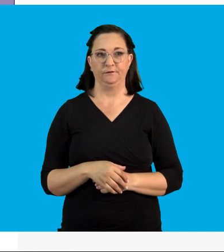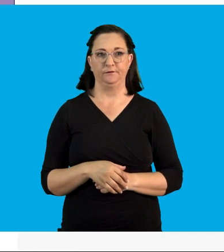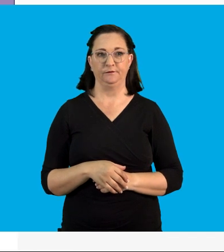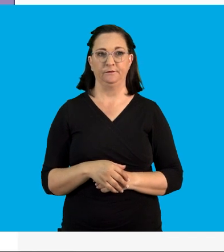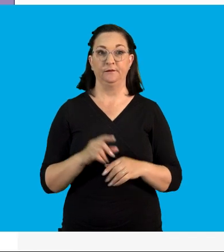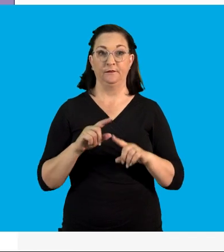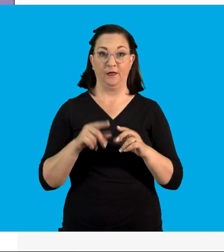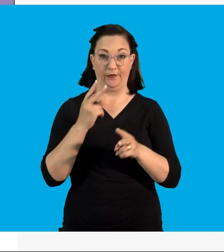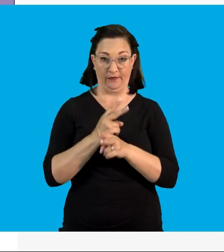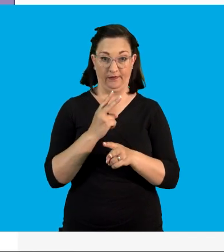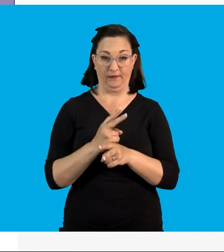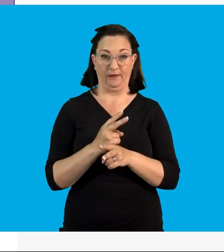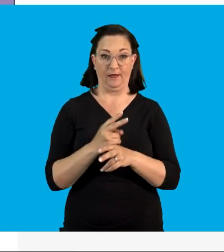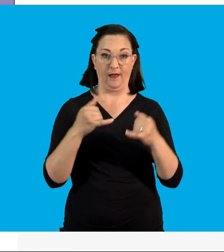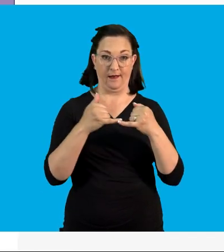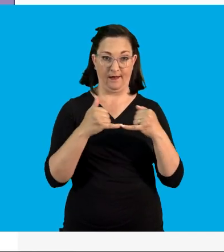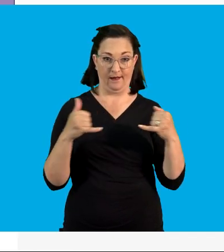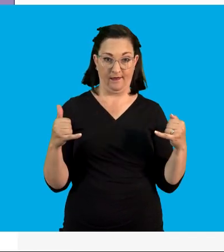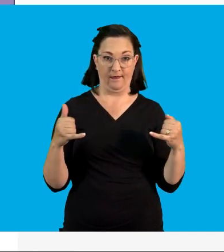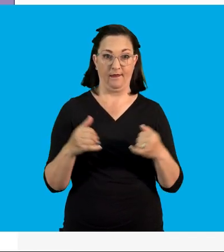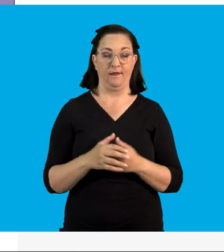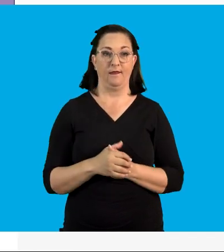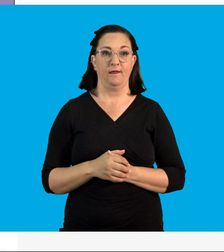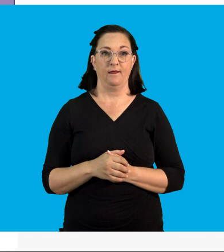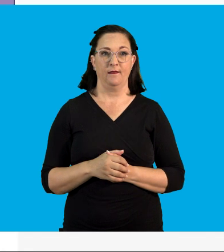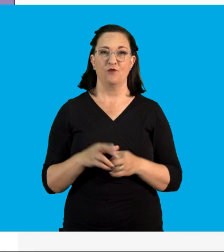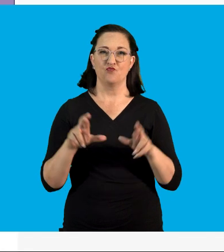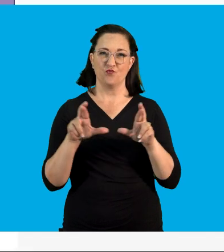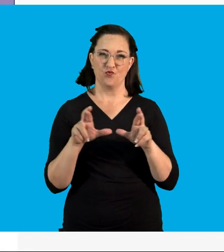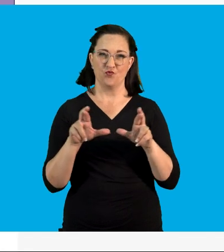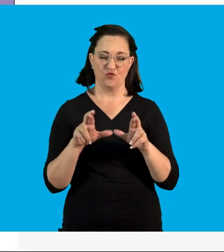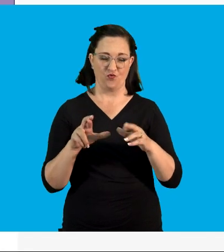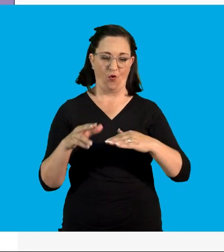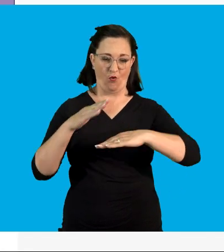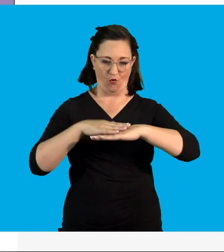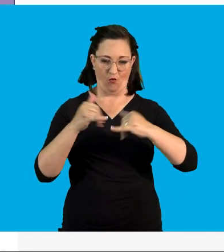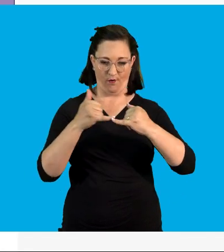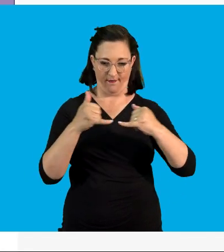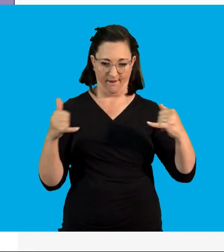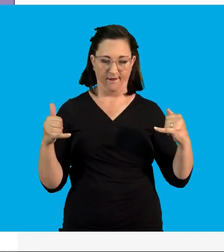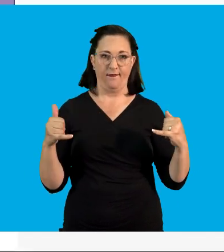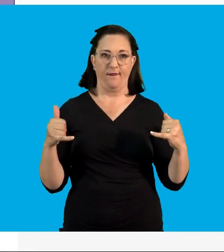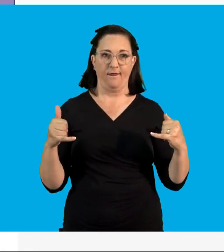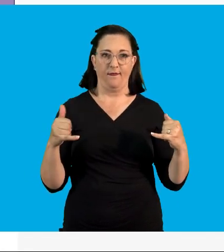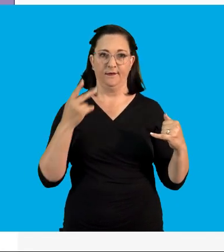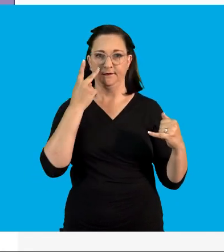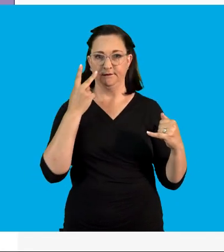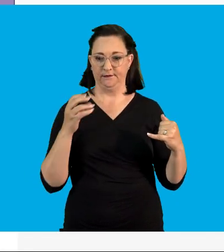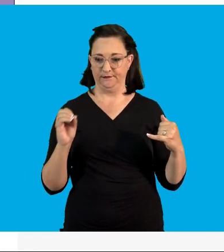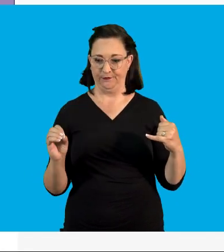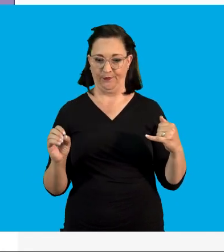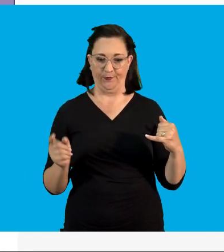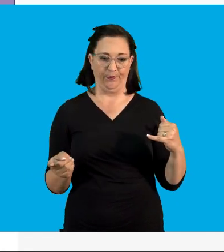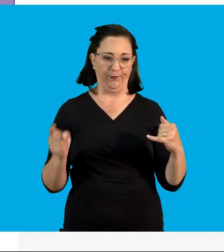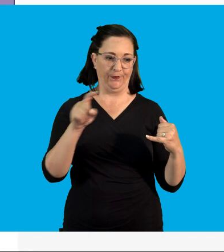diagram. It's a straight line. And as I put the ruler on it, you'd realize that it starts from 0